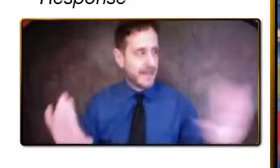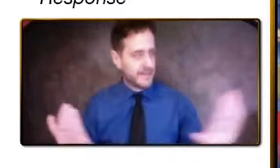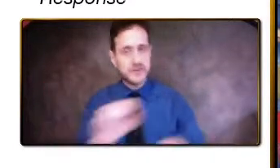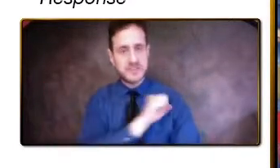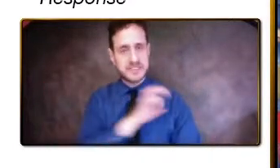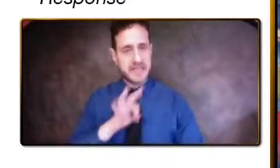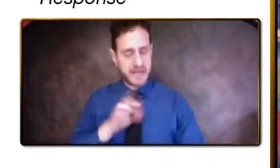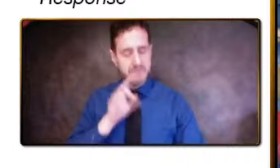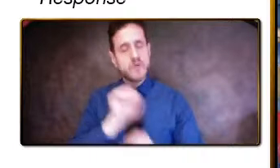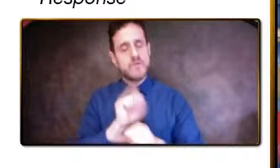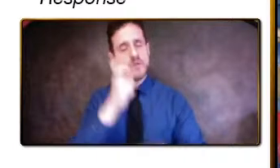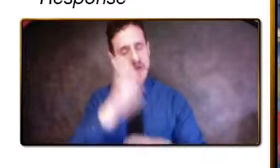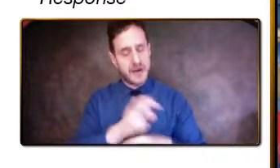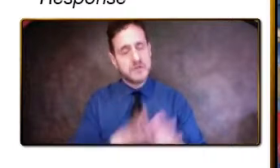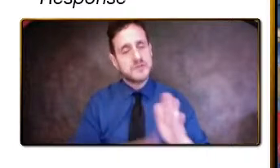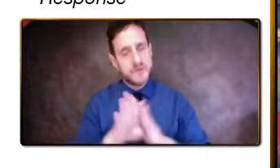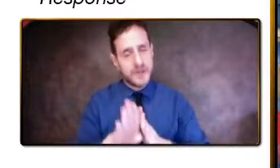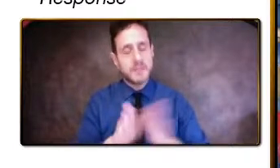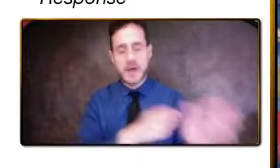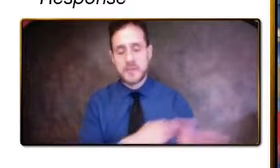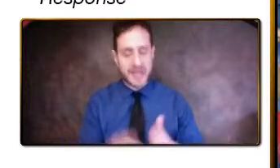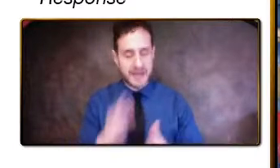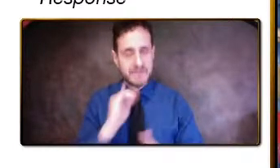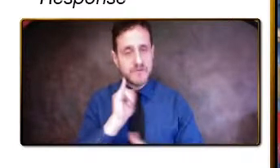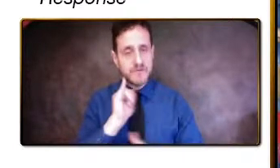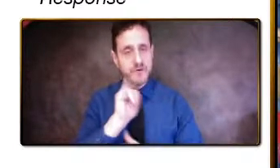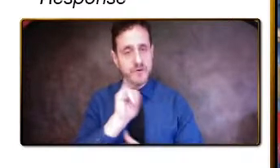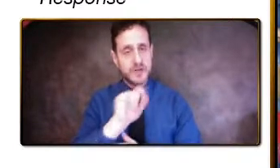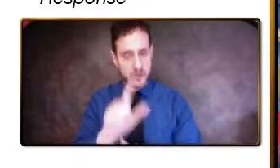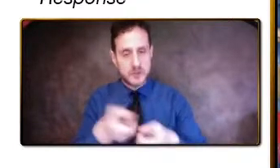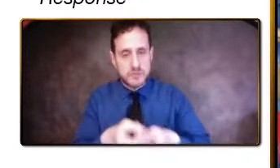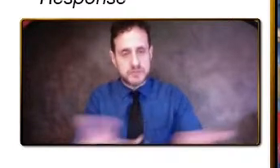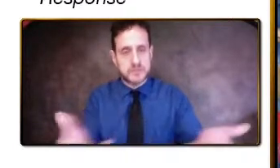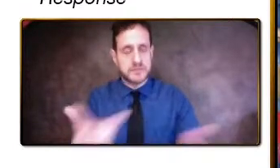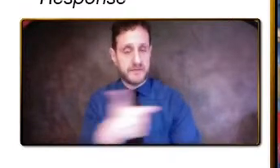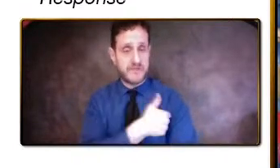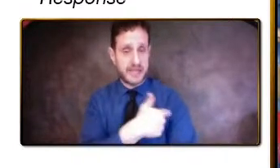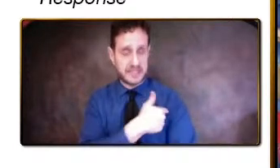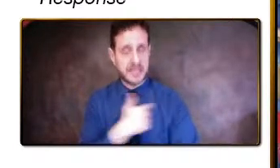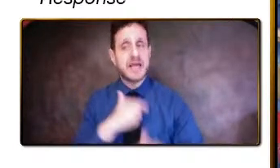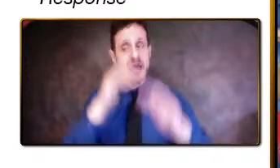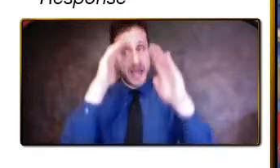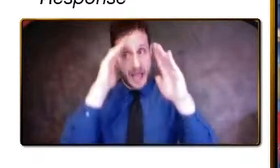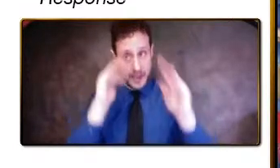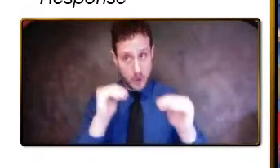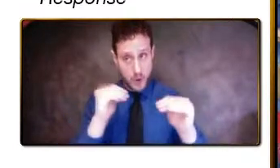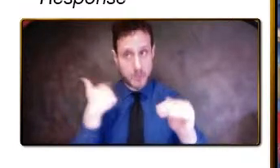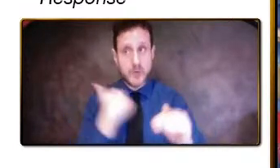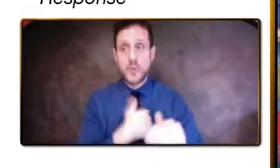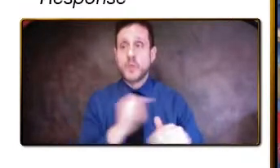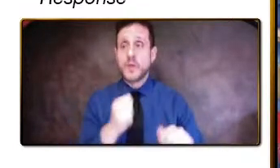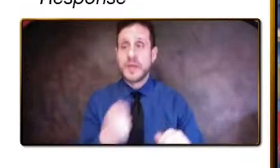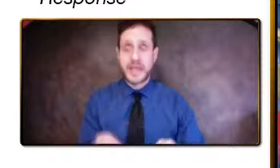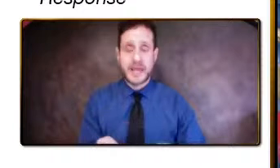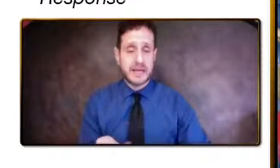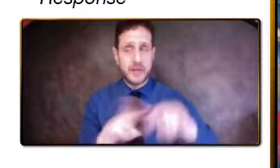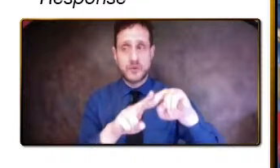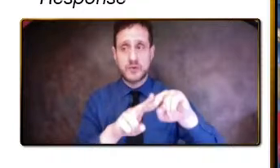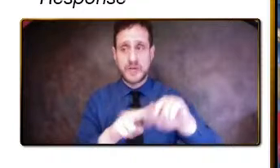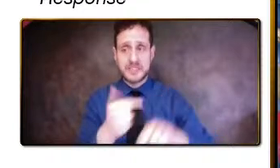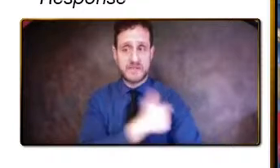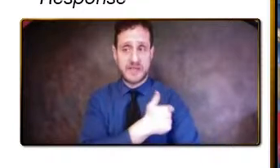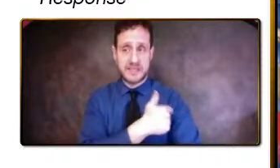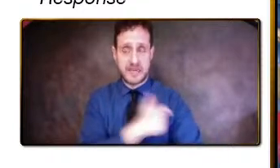develop a vaccine plan for Illinois. I'm hopeful that we'll be able to ramp up vaccinations as we welcome the